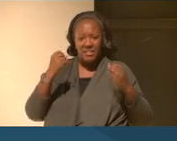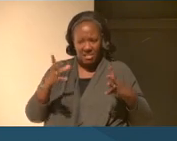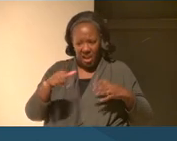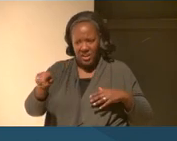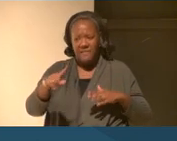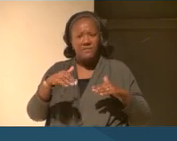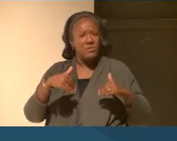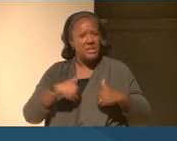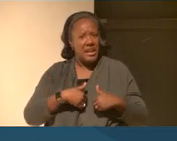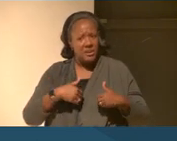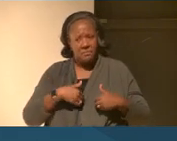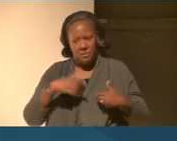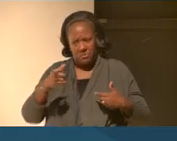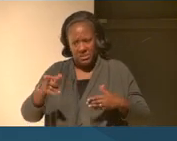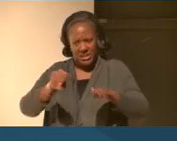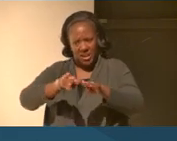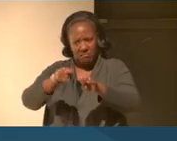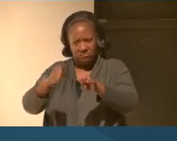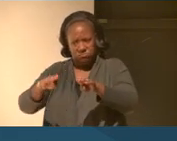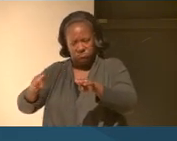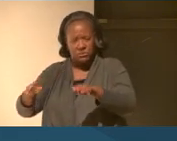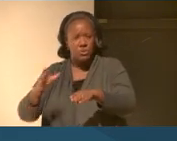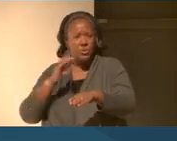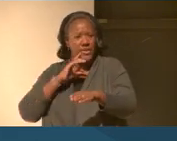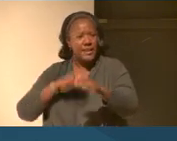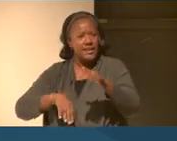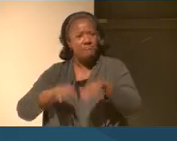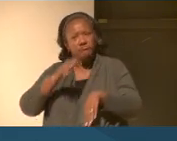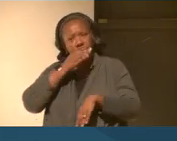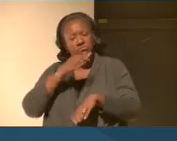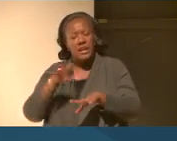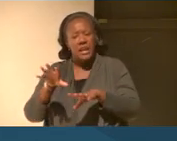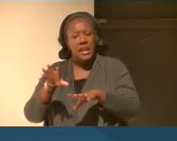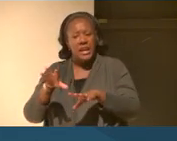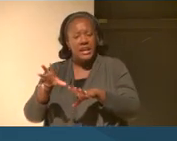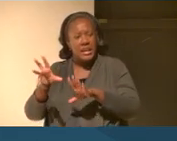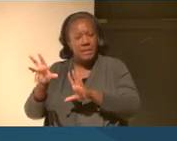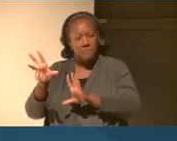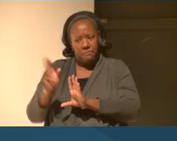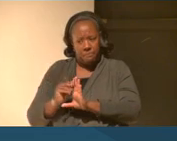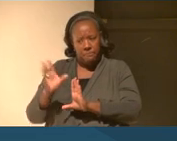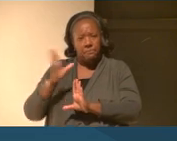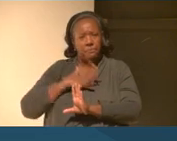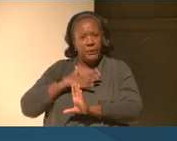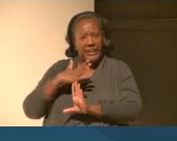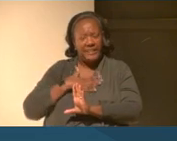that because it maximizes their ability to catch food and get oxygen into their tissues. Anyway, so